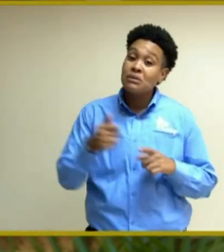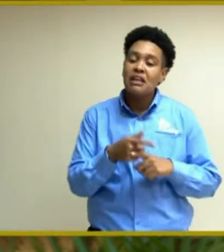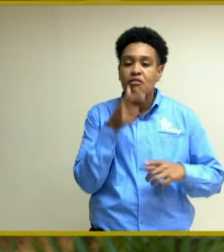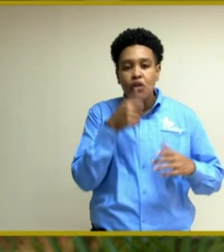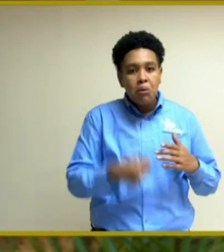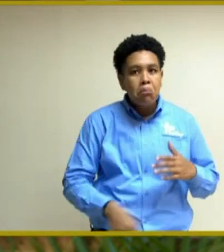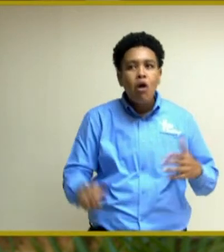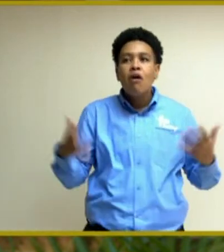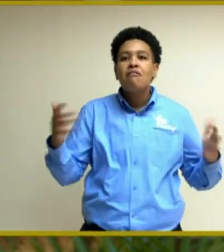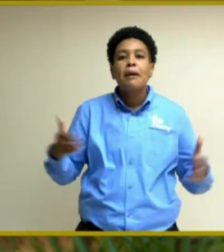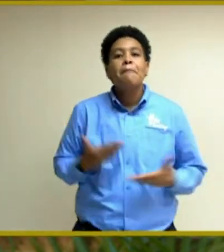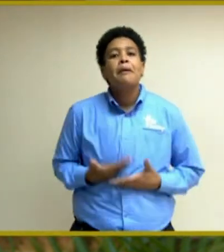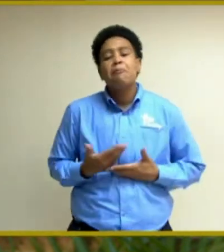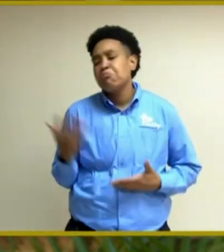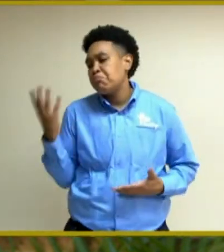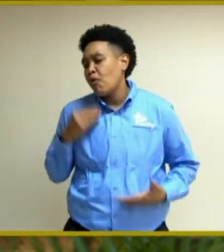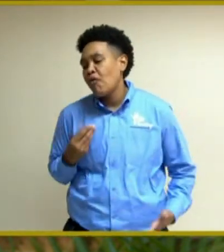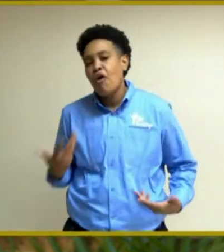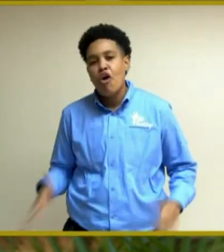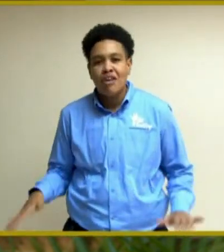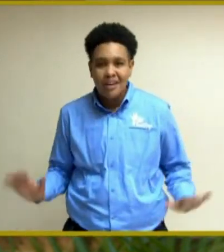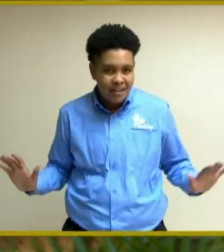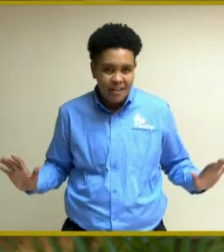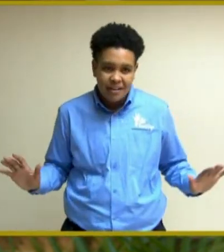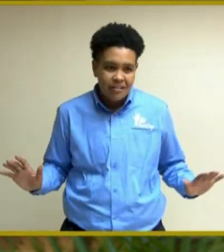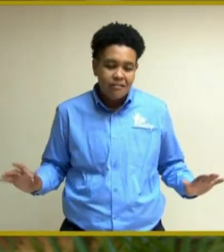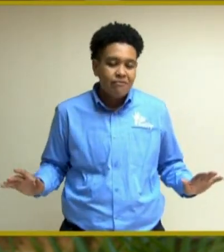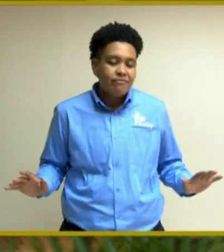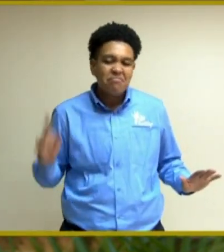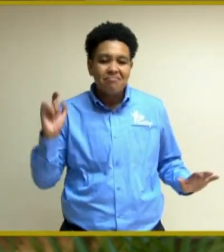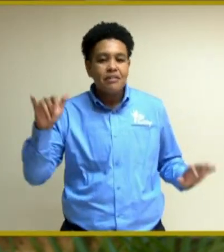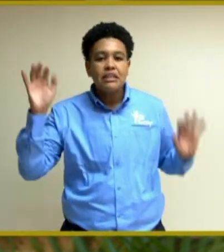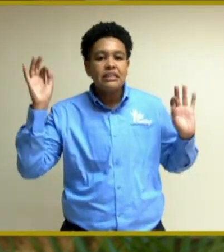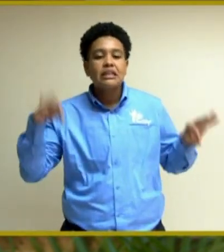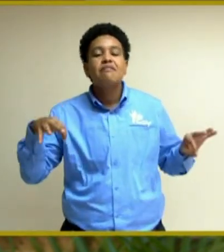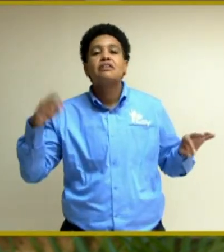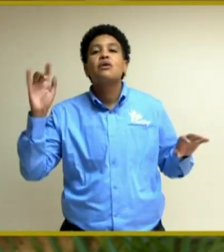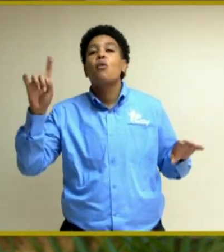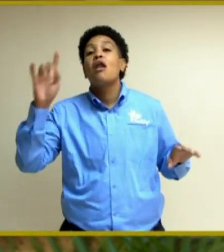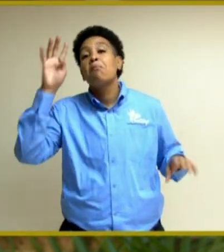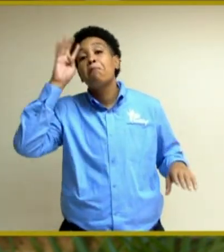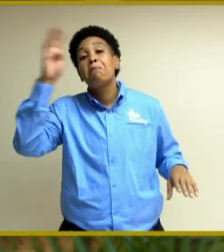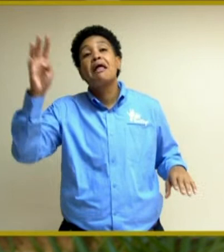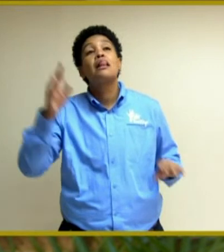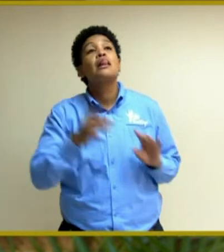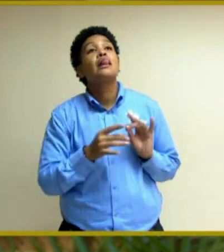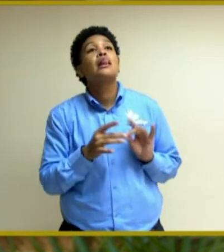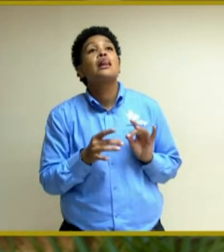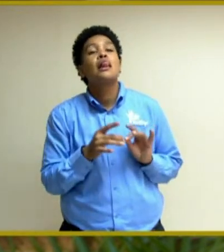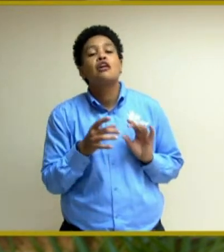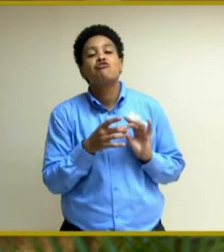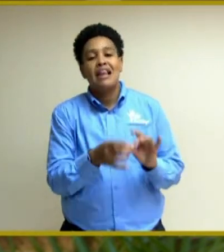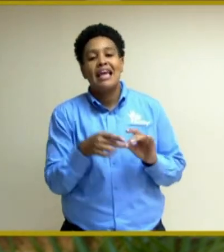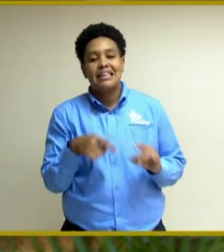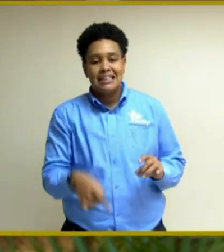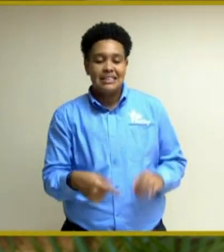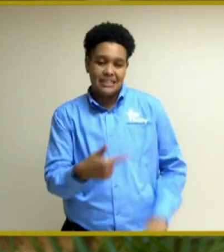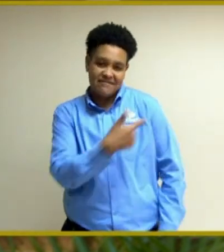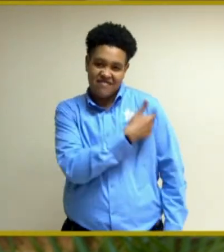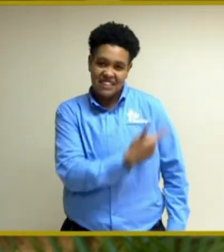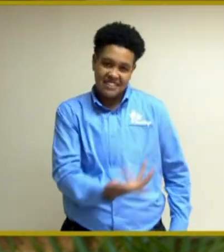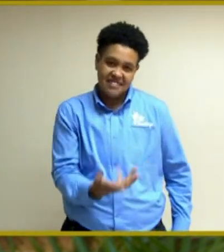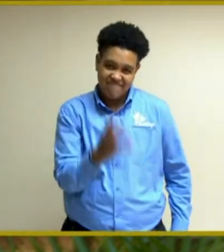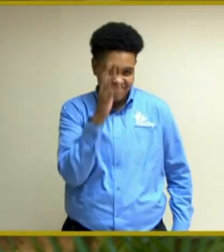delivered bouncing babies already. So that's definitely one of the myths that is surrounding this